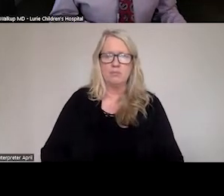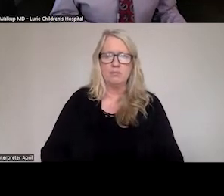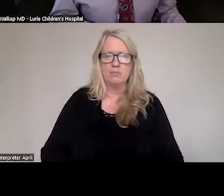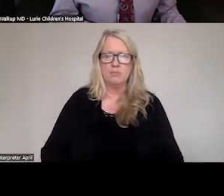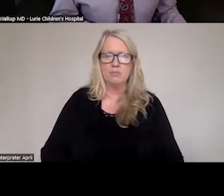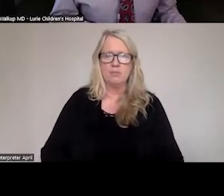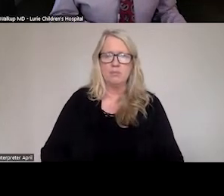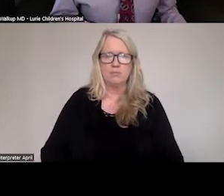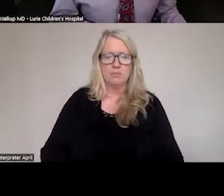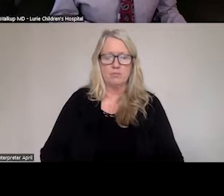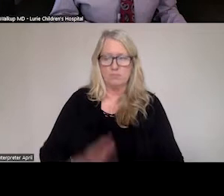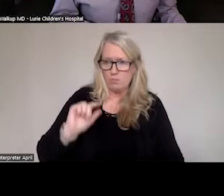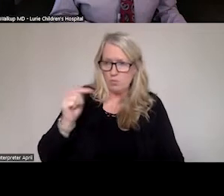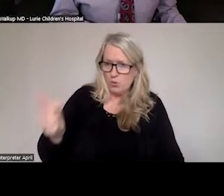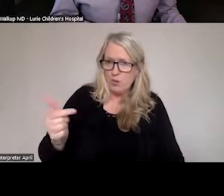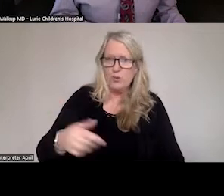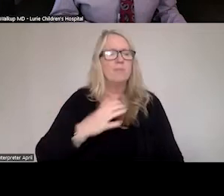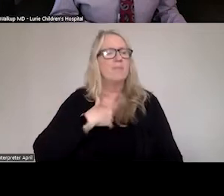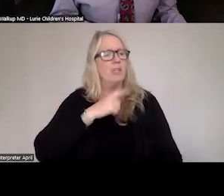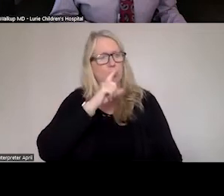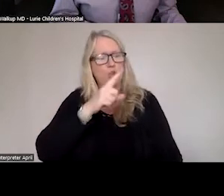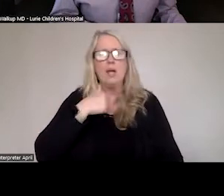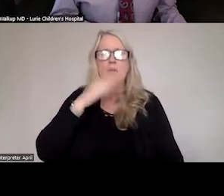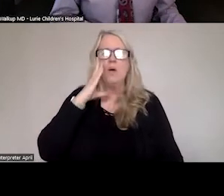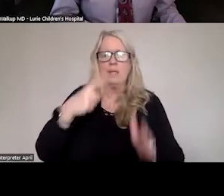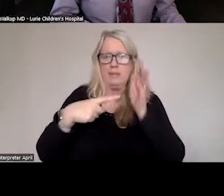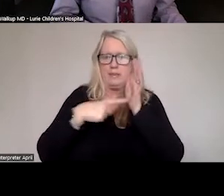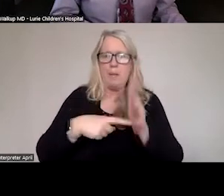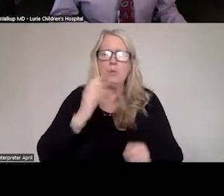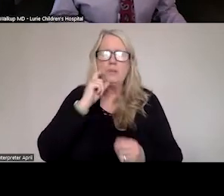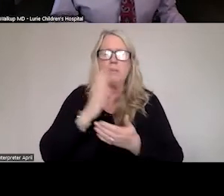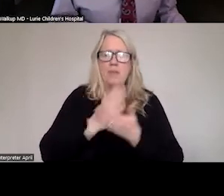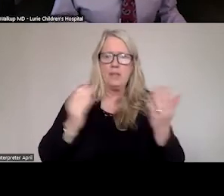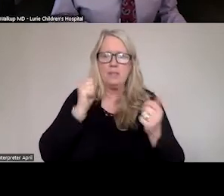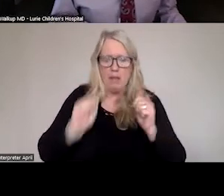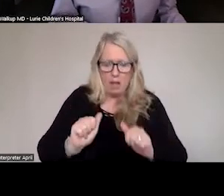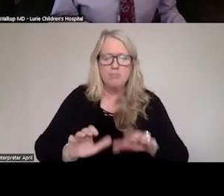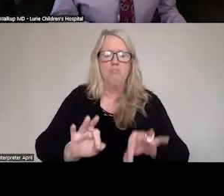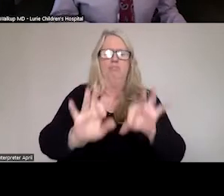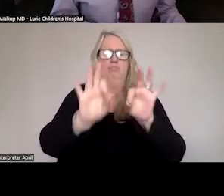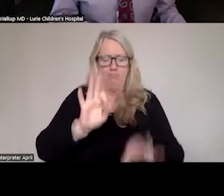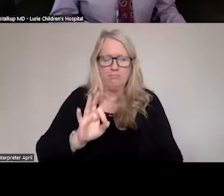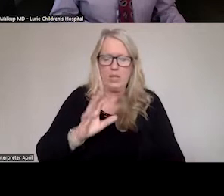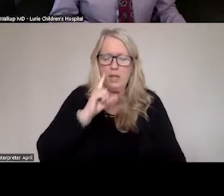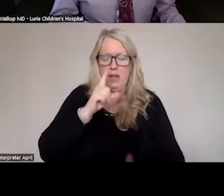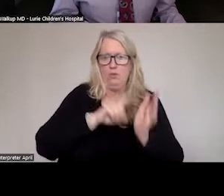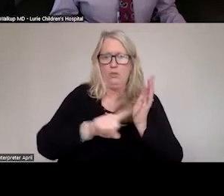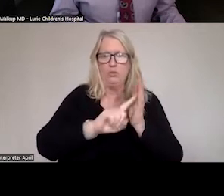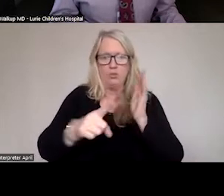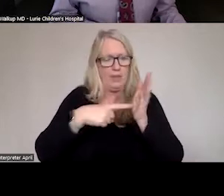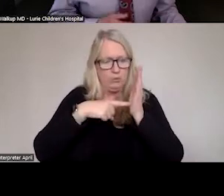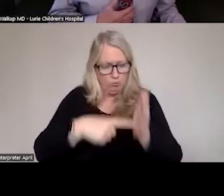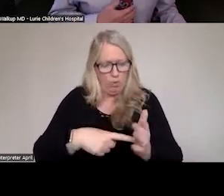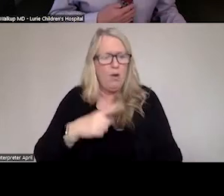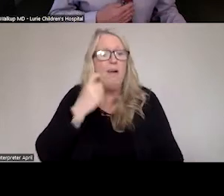Do you want to take that one? Sure. So an example of some of the themes and findings that came out of this research. So